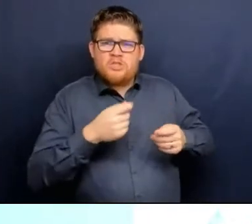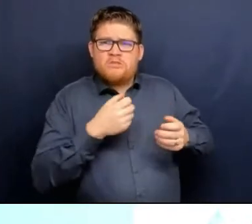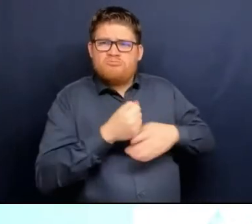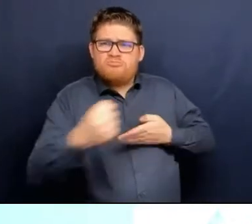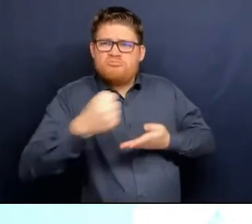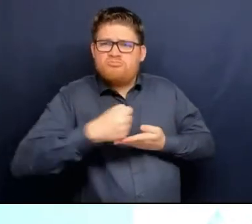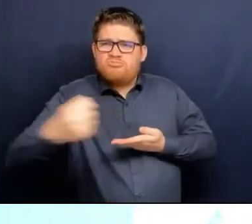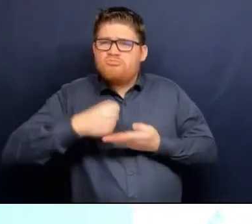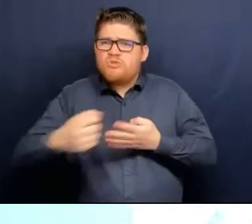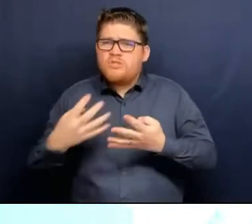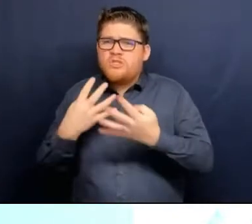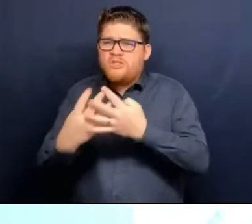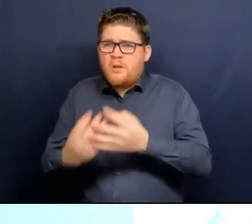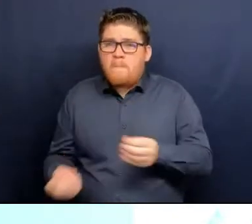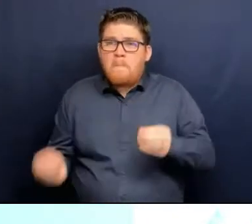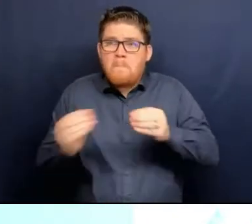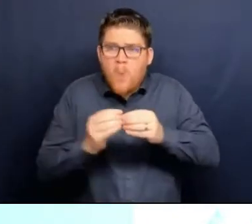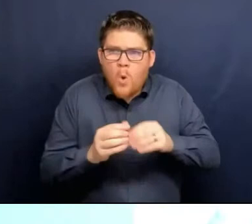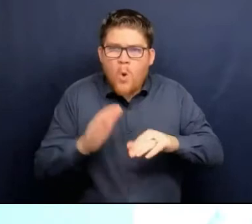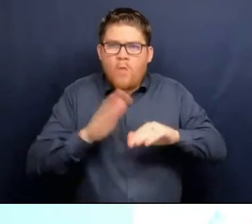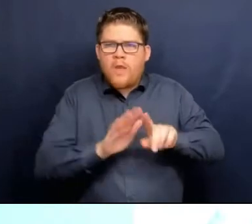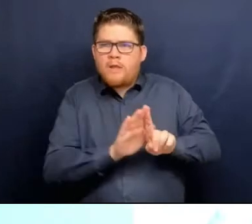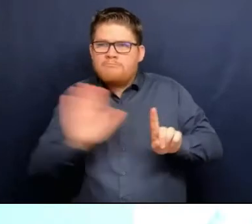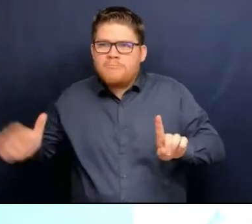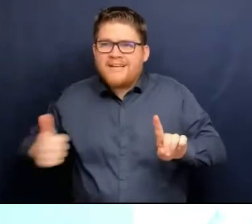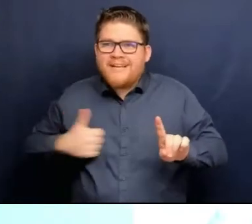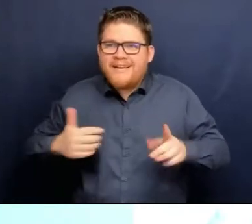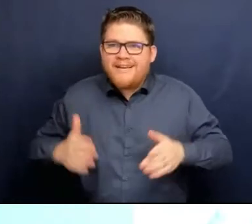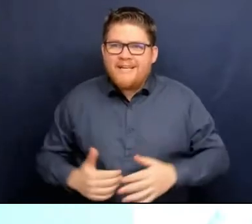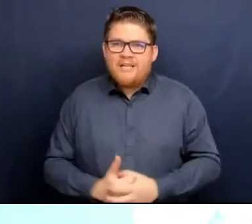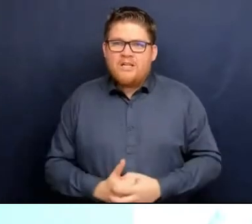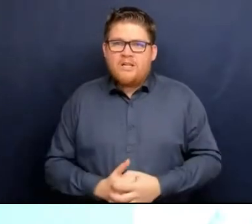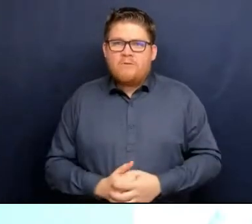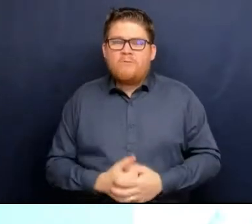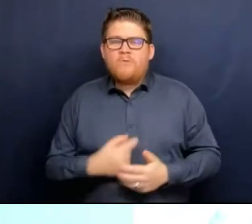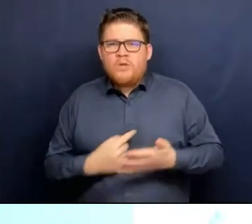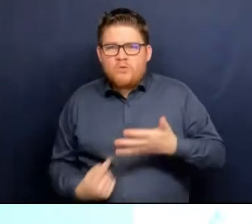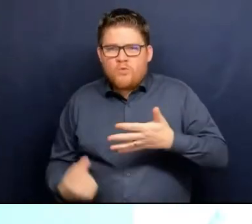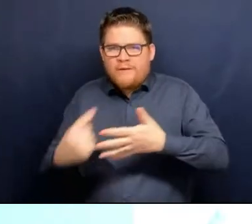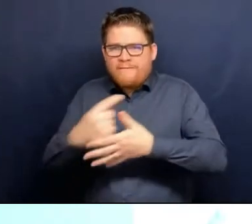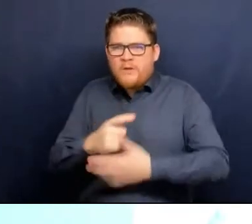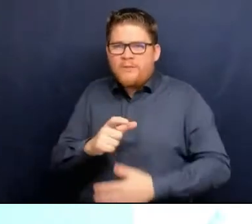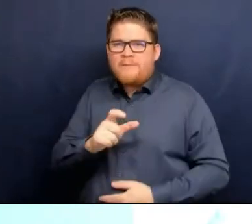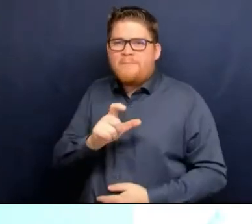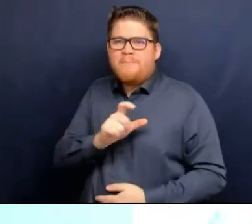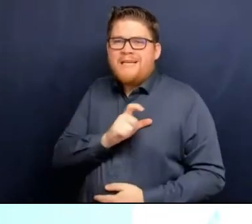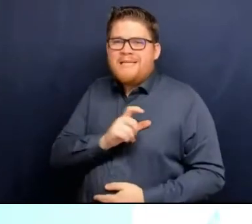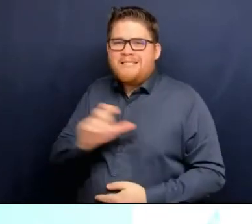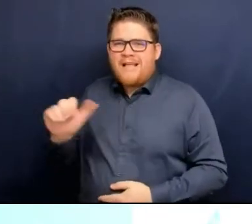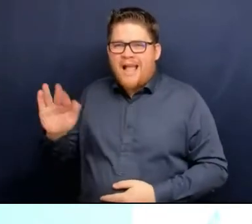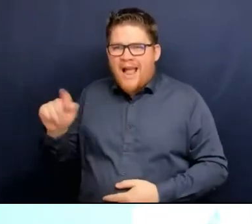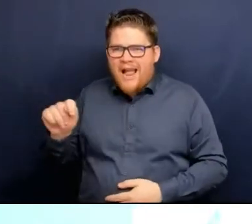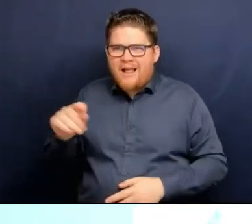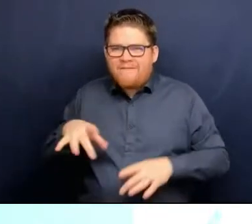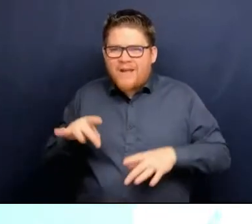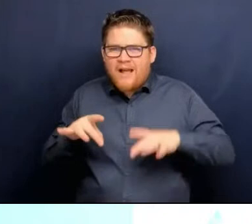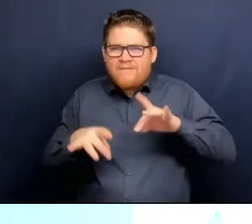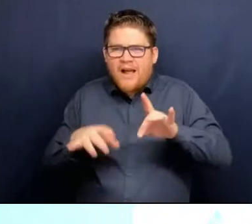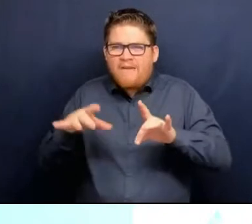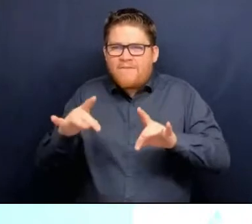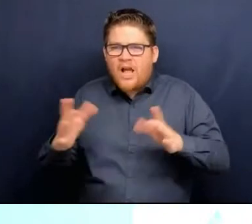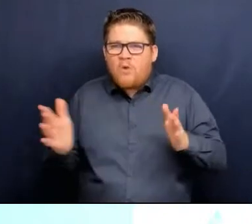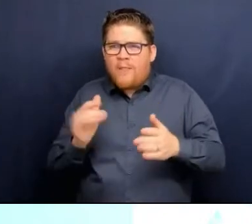Act with a view to ferreting out those elements that are inherently racist and making sure that the